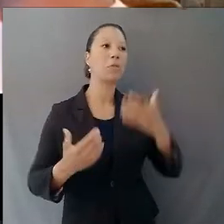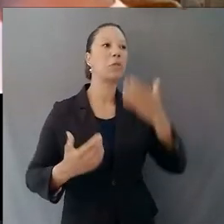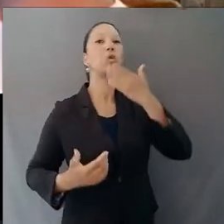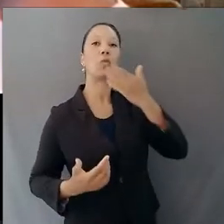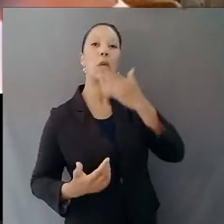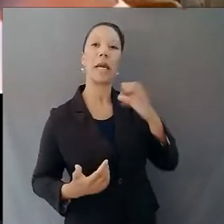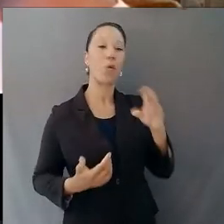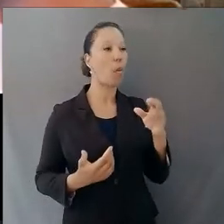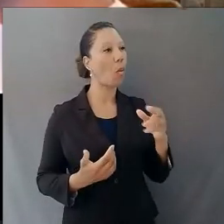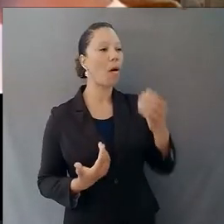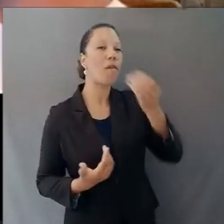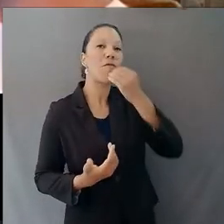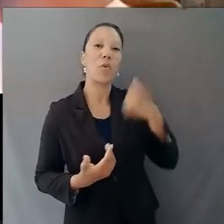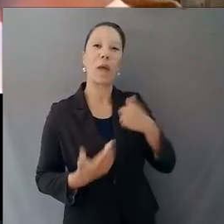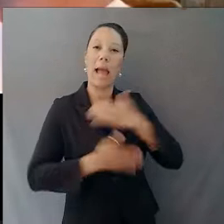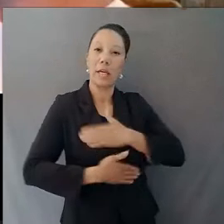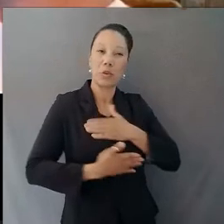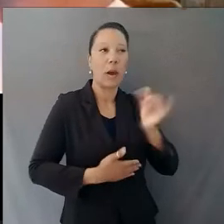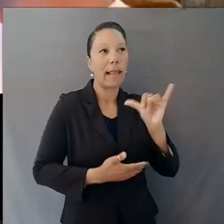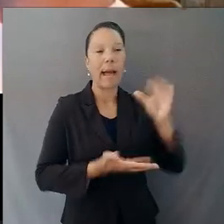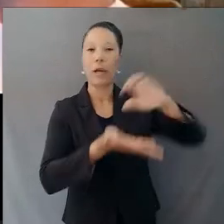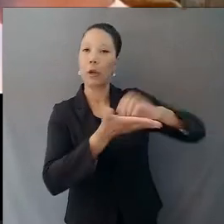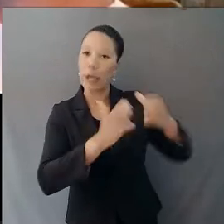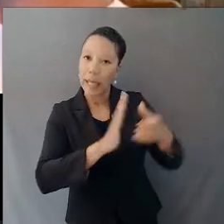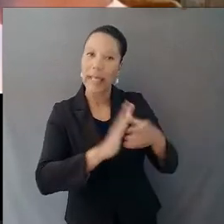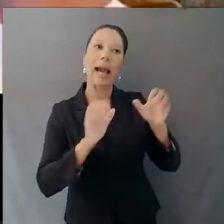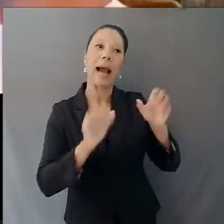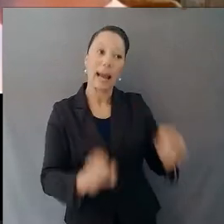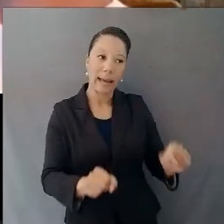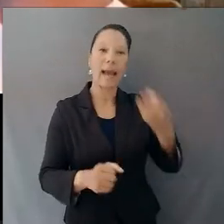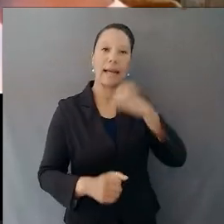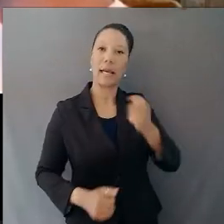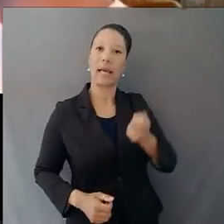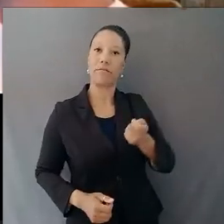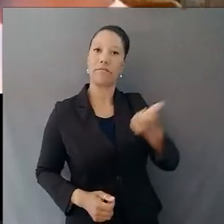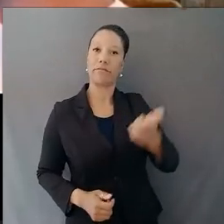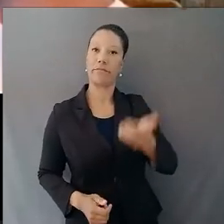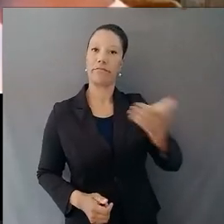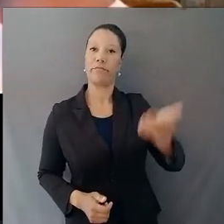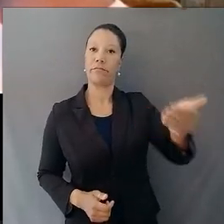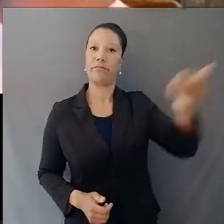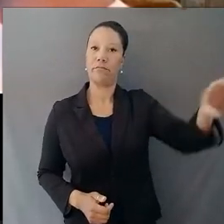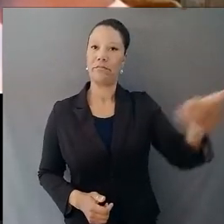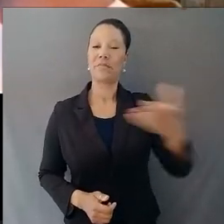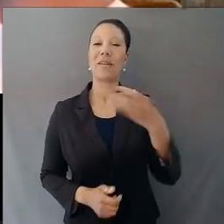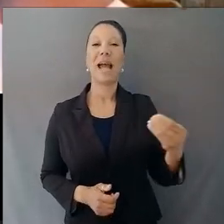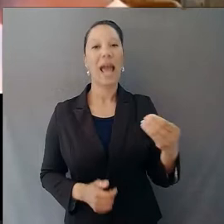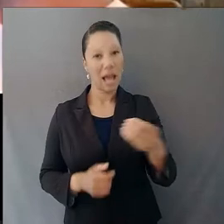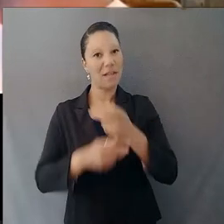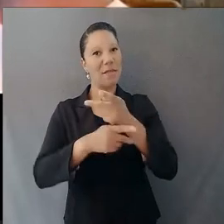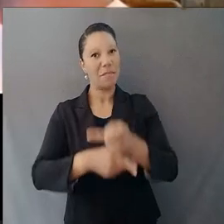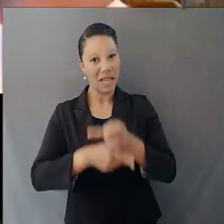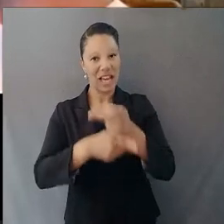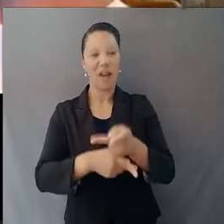into the dairy group. Doing those foods occasionally can definitely fit into a healthy diet. And then just watch how often you're having the seldom